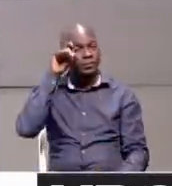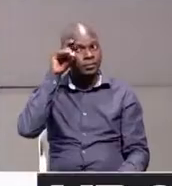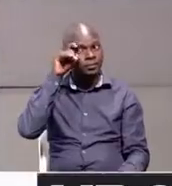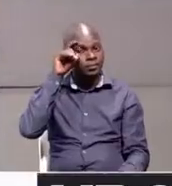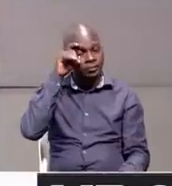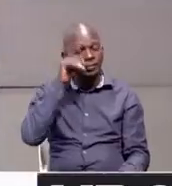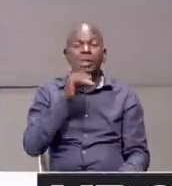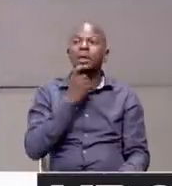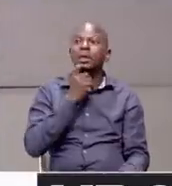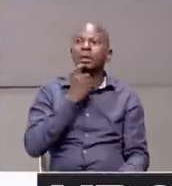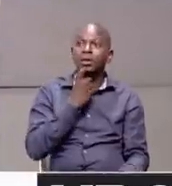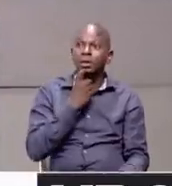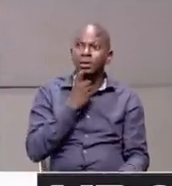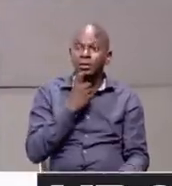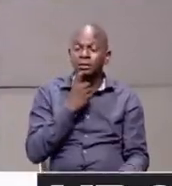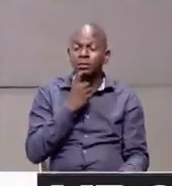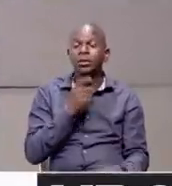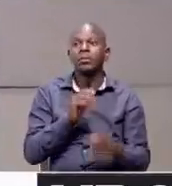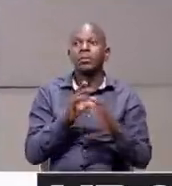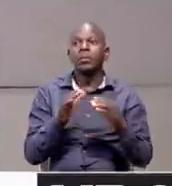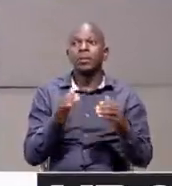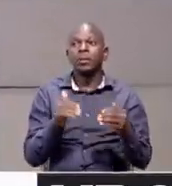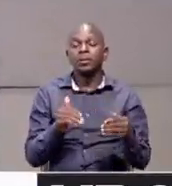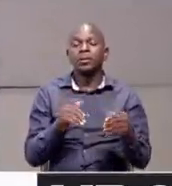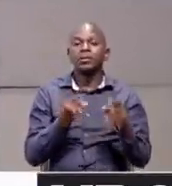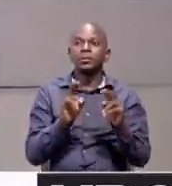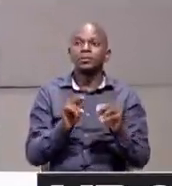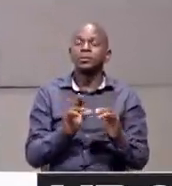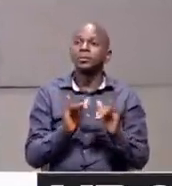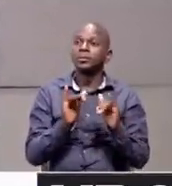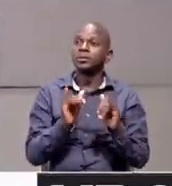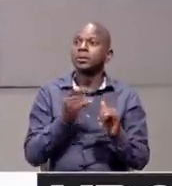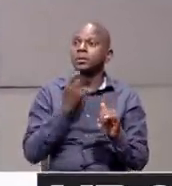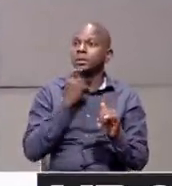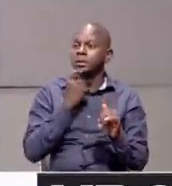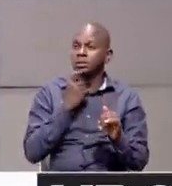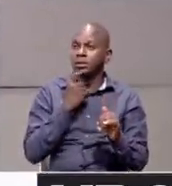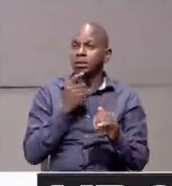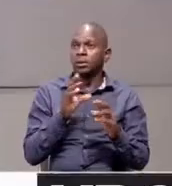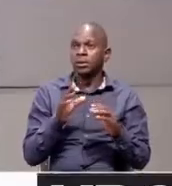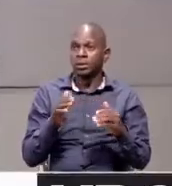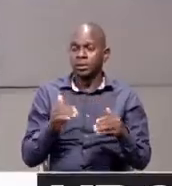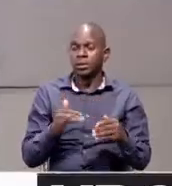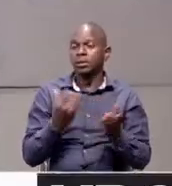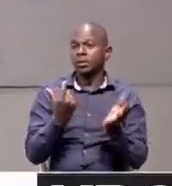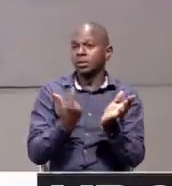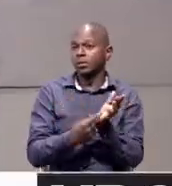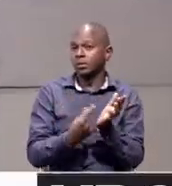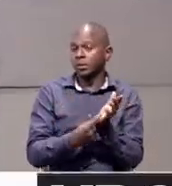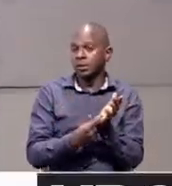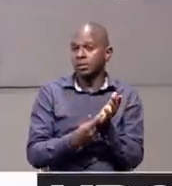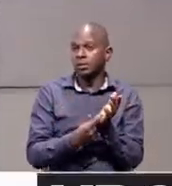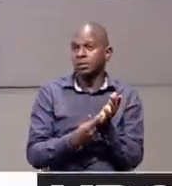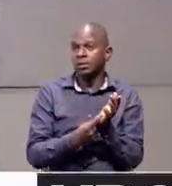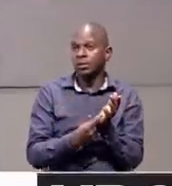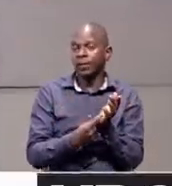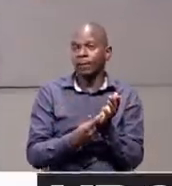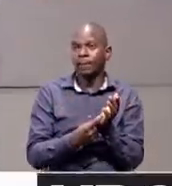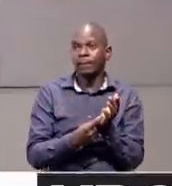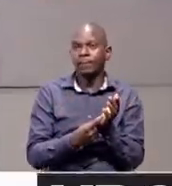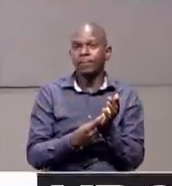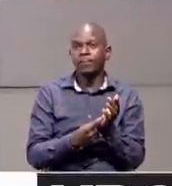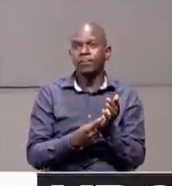all Karamojong. And as Karamojong, we should not remain as Karamojong. We should consider ourselves as Ugandans. So